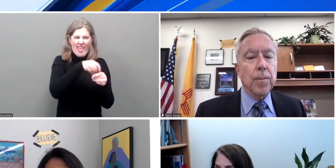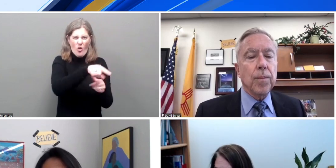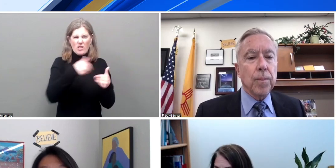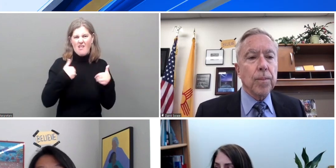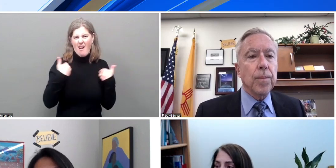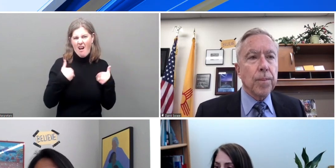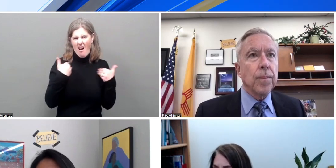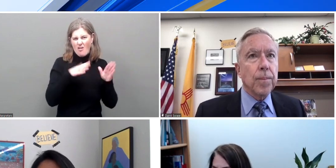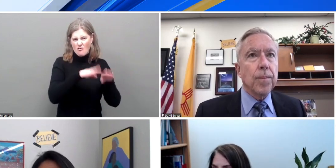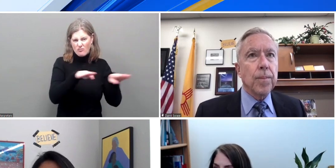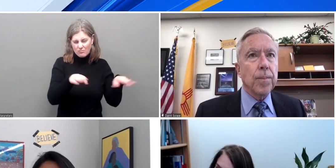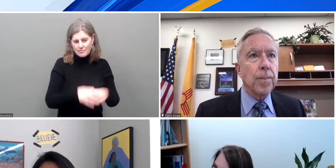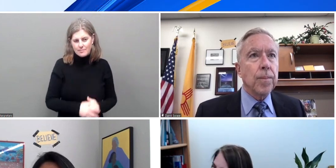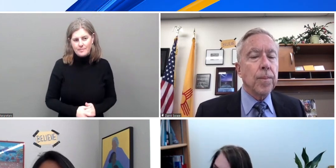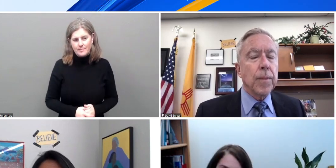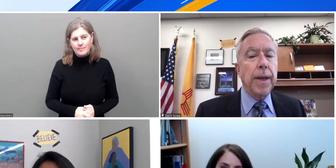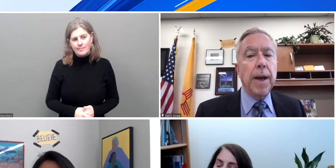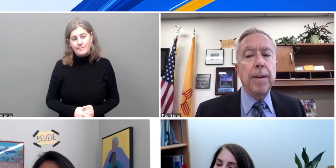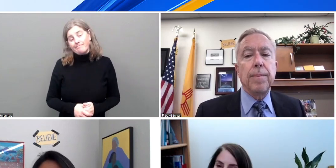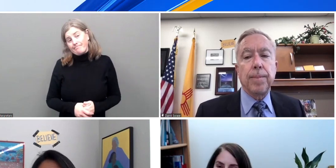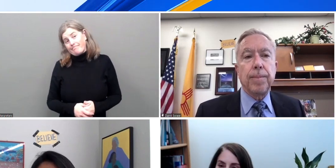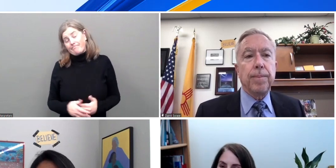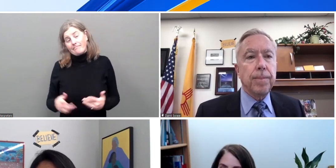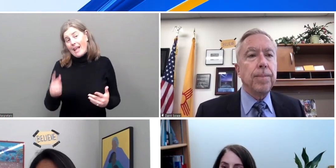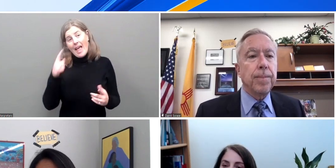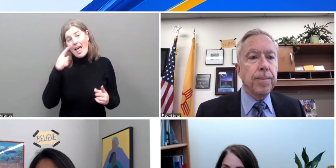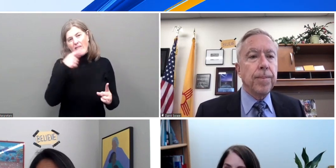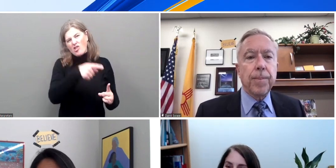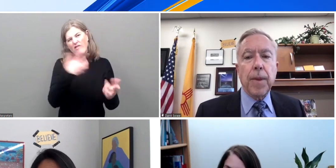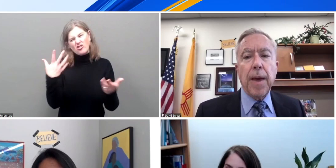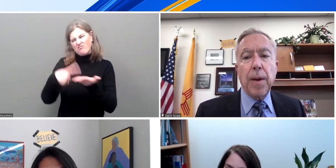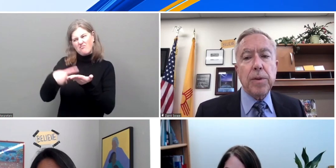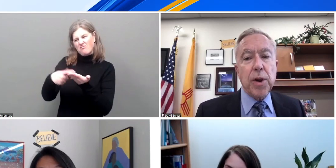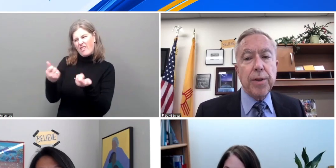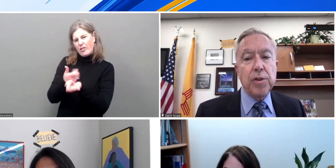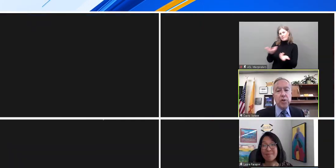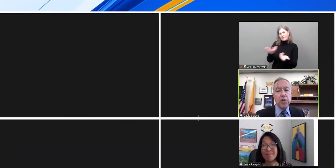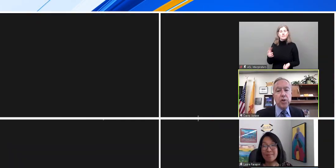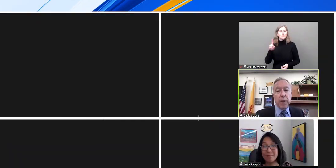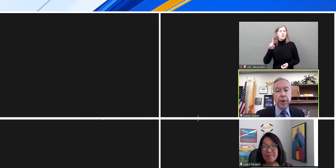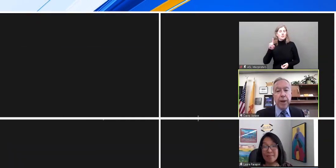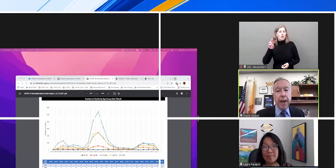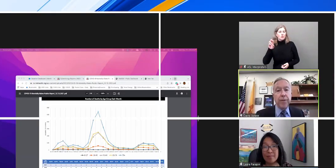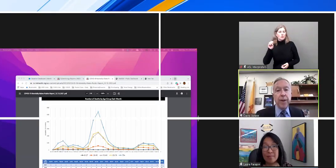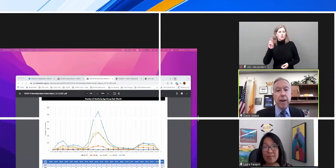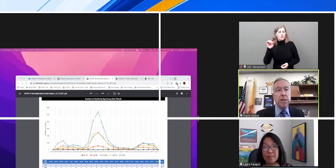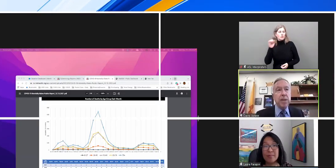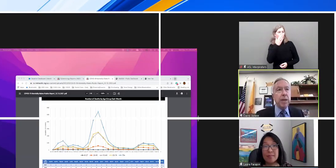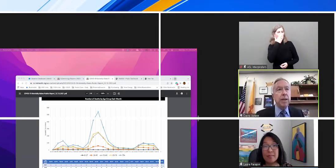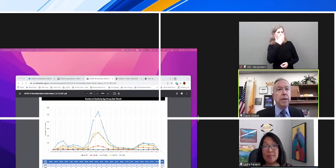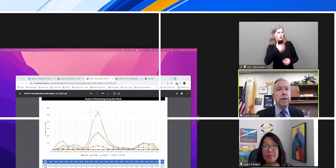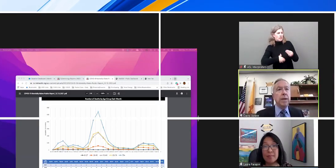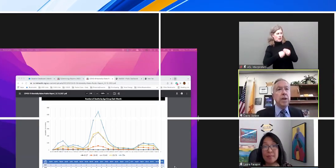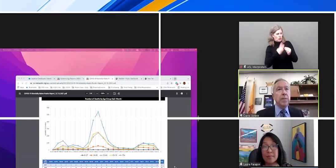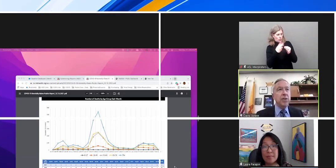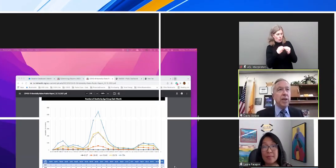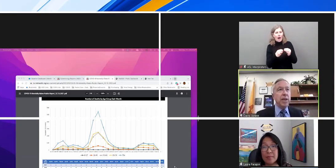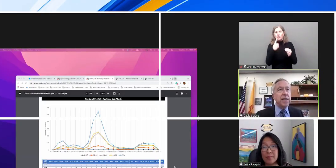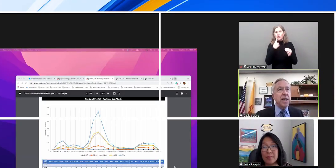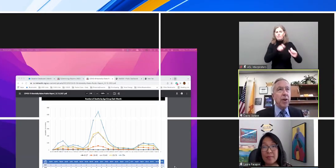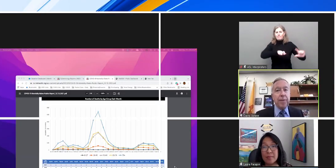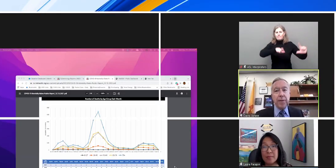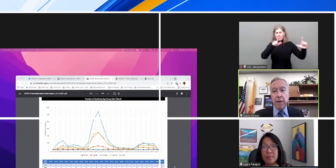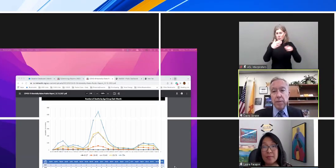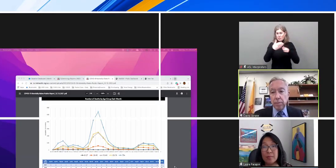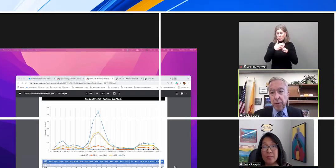age bands. So yeah, I think you already covered everything. Yeah, that was great. Those are two really good ads. And I'm just going to share my screen. Can you